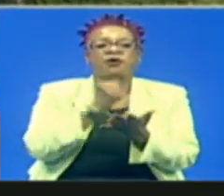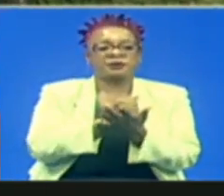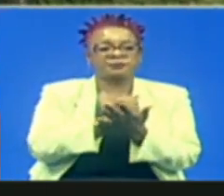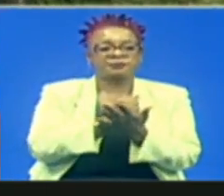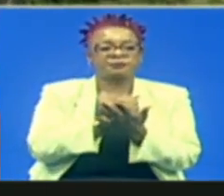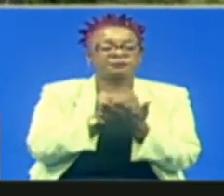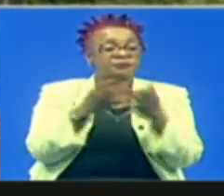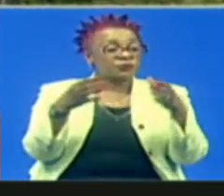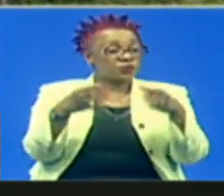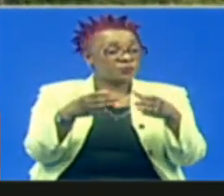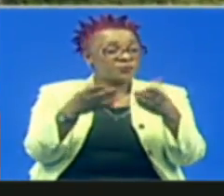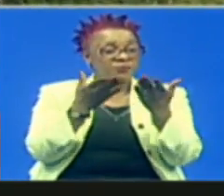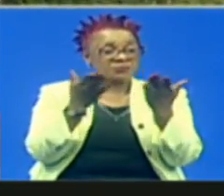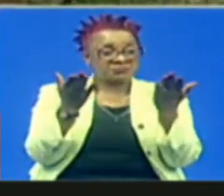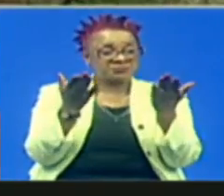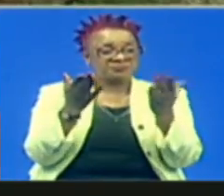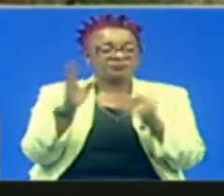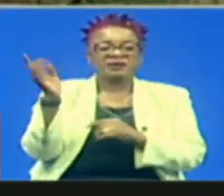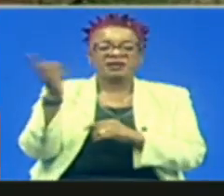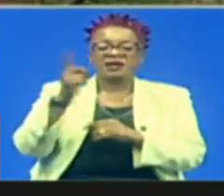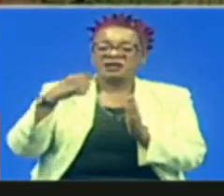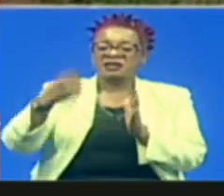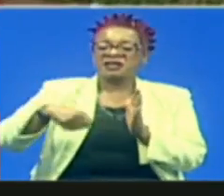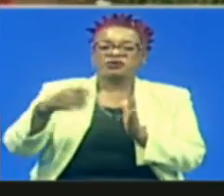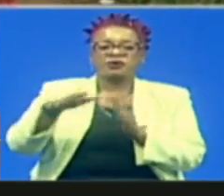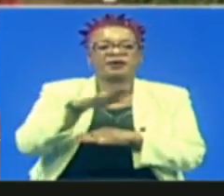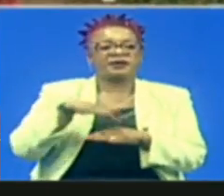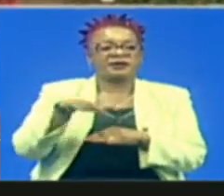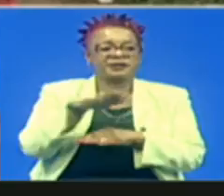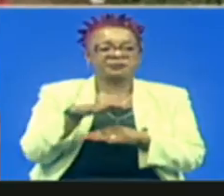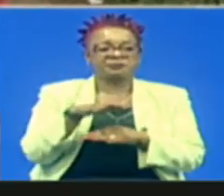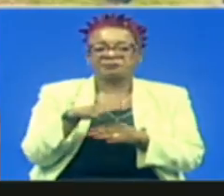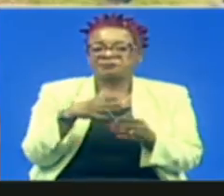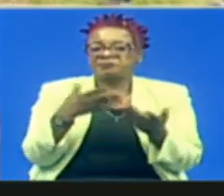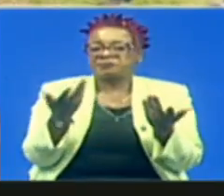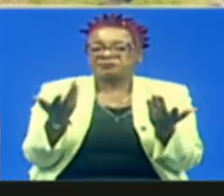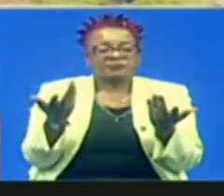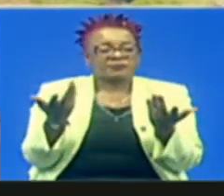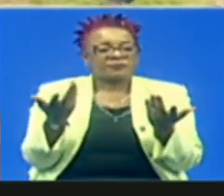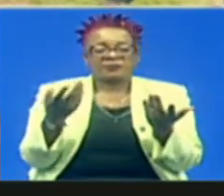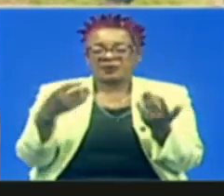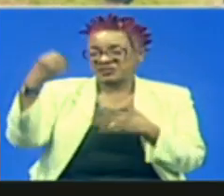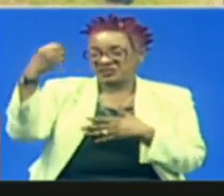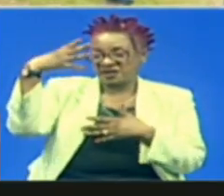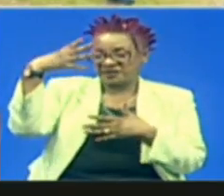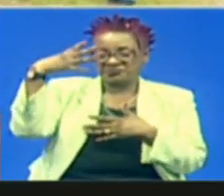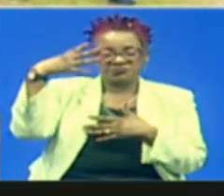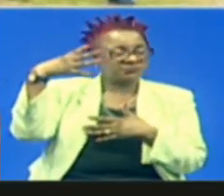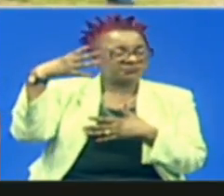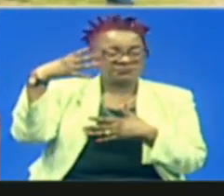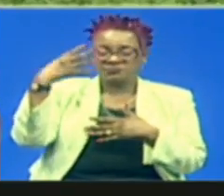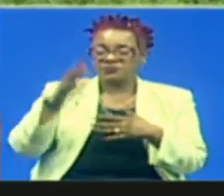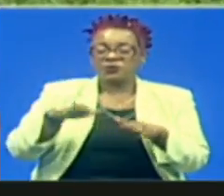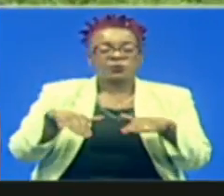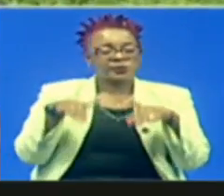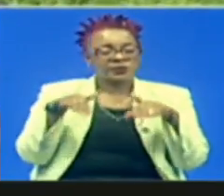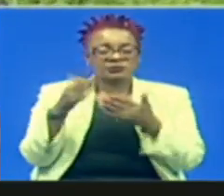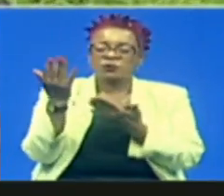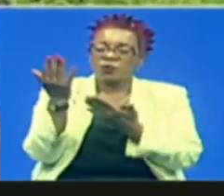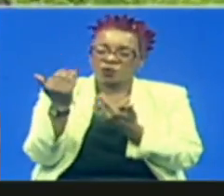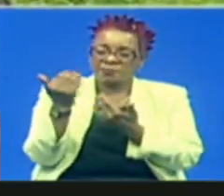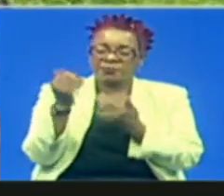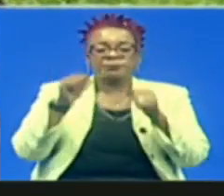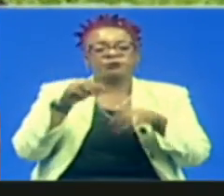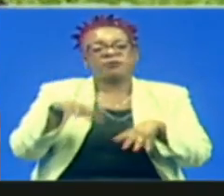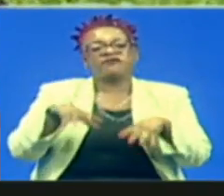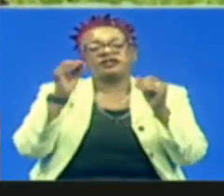this group of young men at Nairobi's industrial area. They are not sunbathing. They pensively wait here in the hope of landing casual work